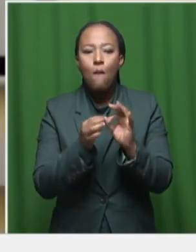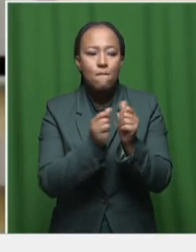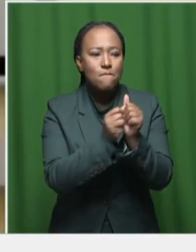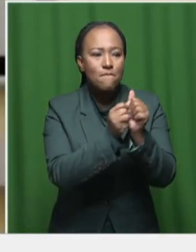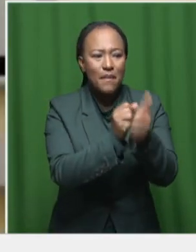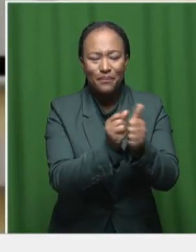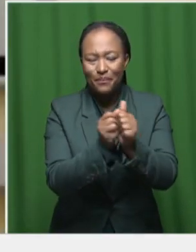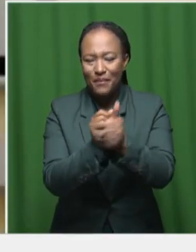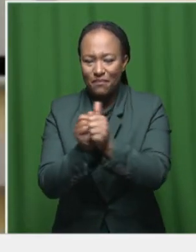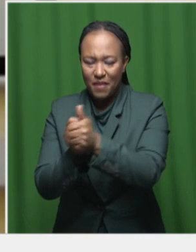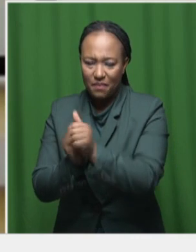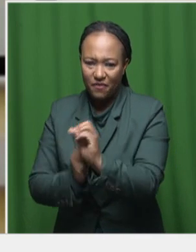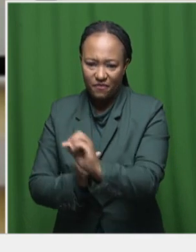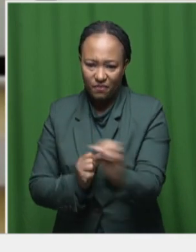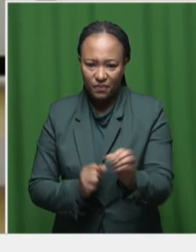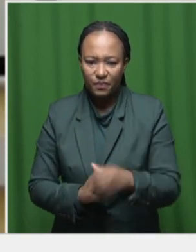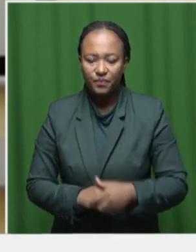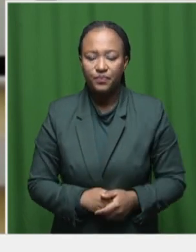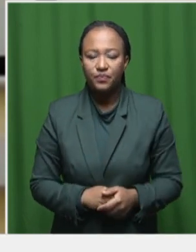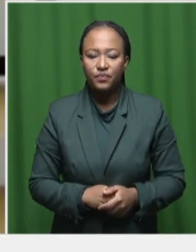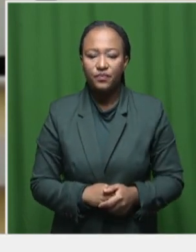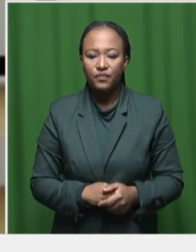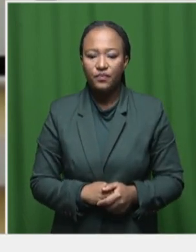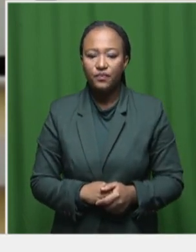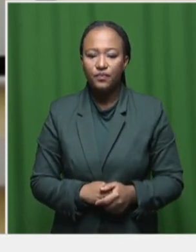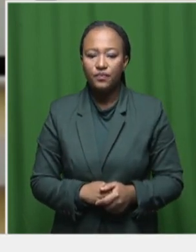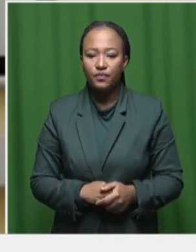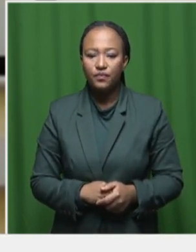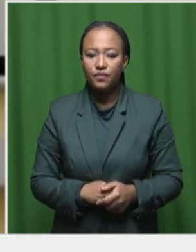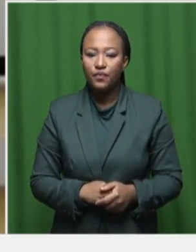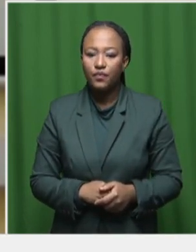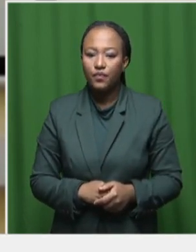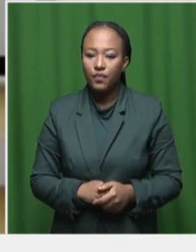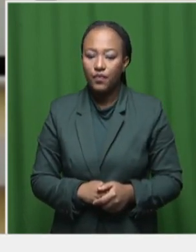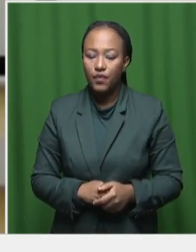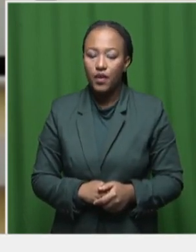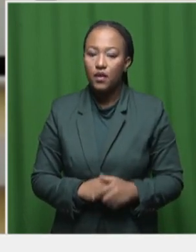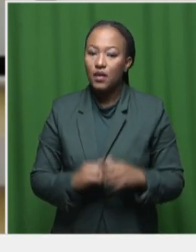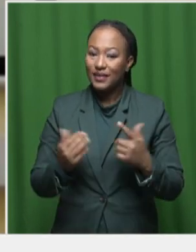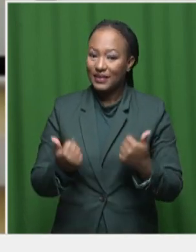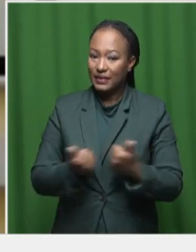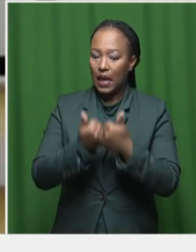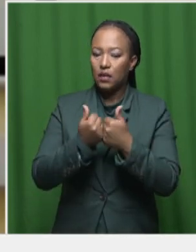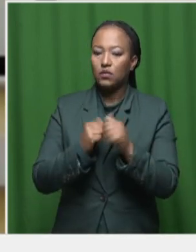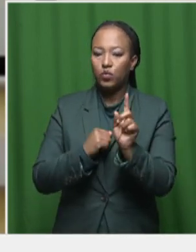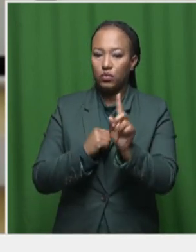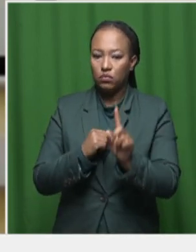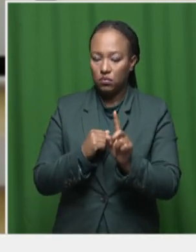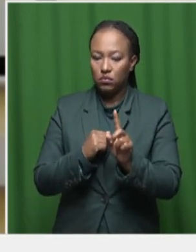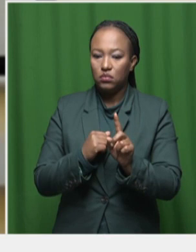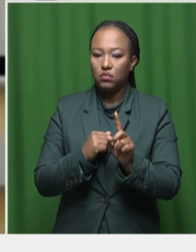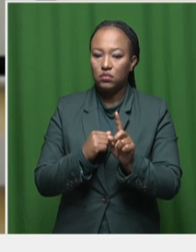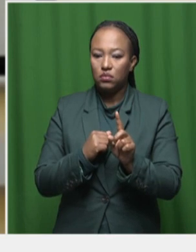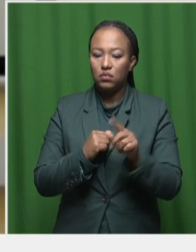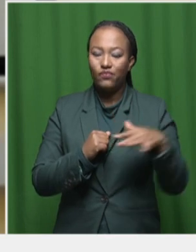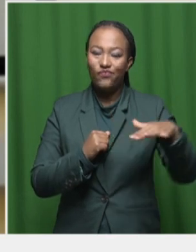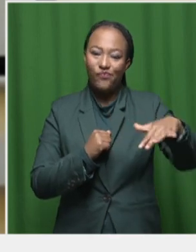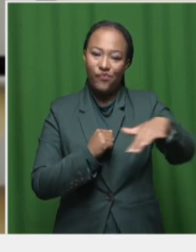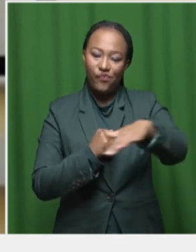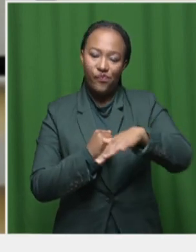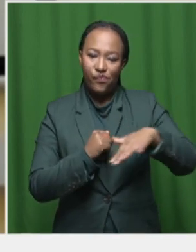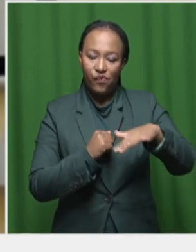The biggest challenge we will have is Darfur. Darfur has already faced a lot of